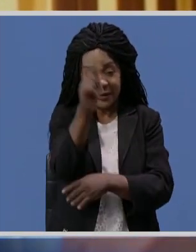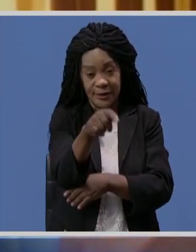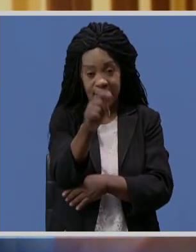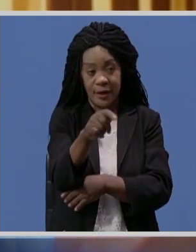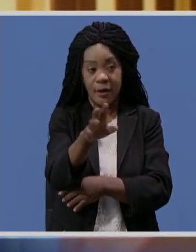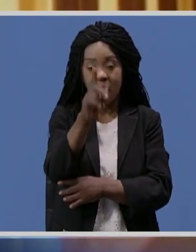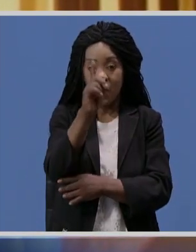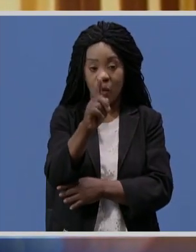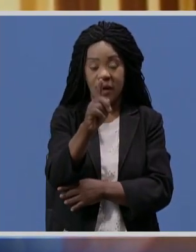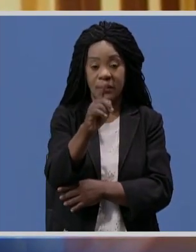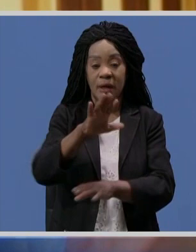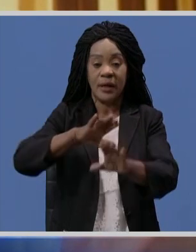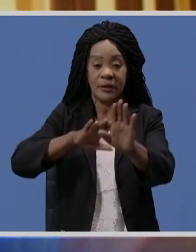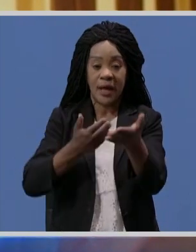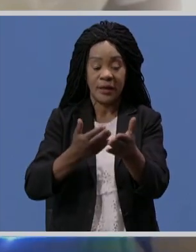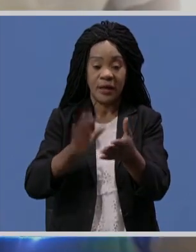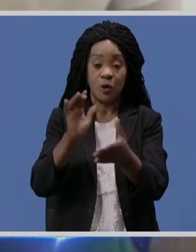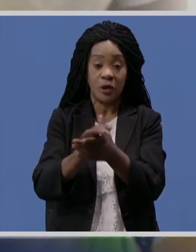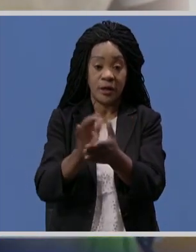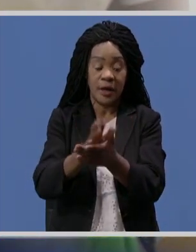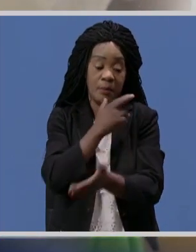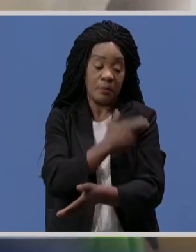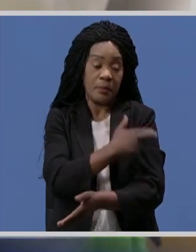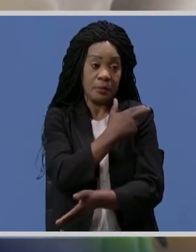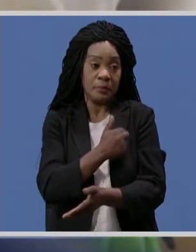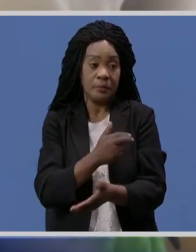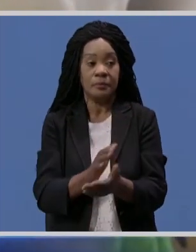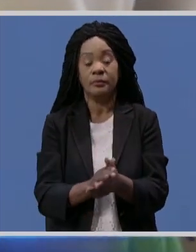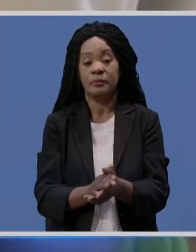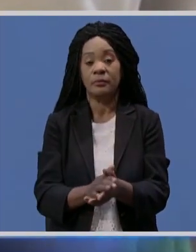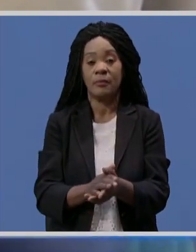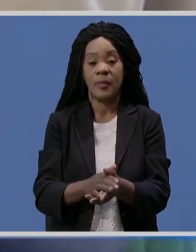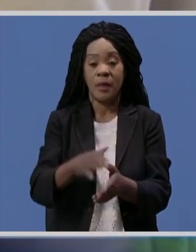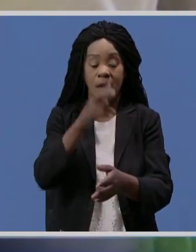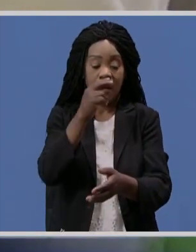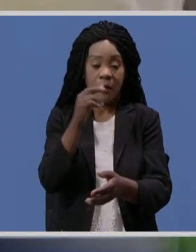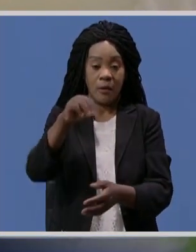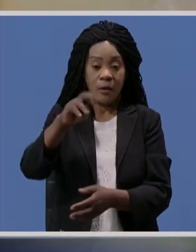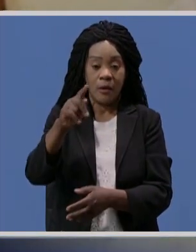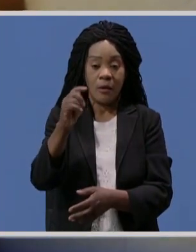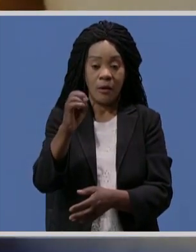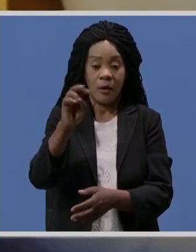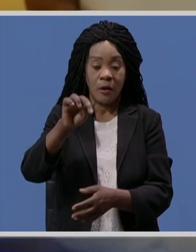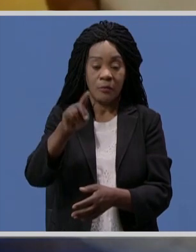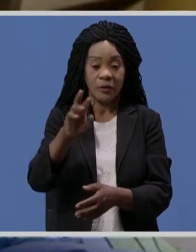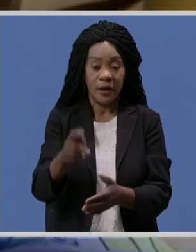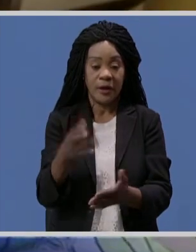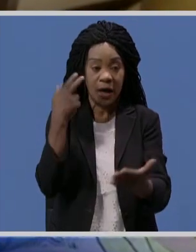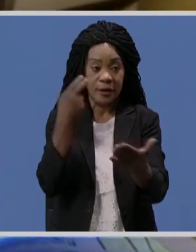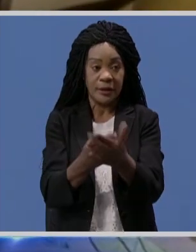One died in Mutendera Hospital. One of the survivors admitted to Mutendera Mission Hospital but lost a nephew narrates the